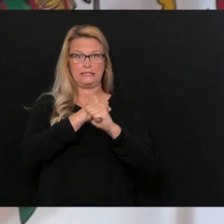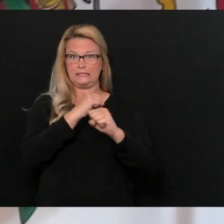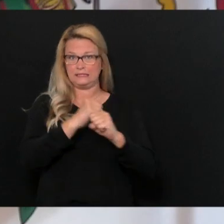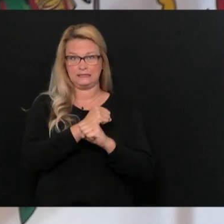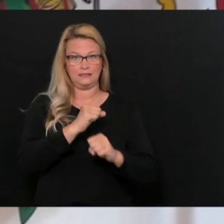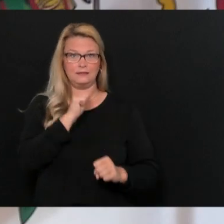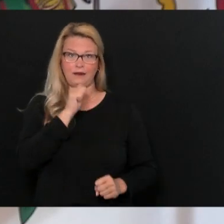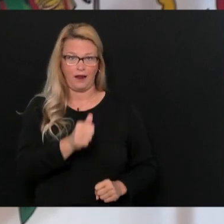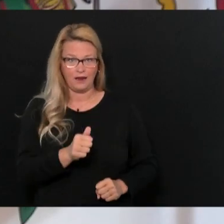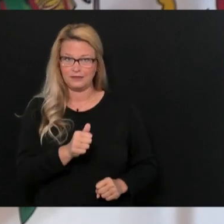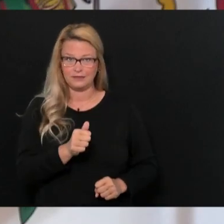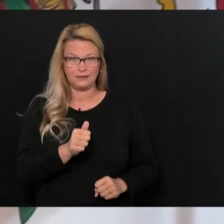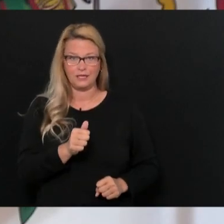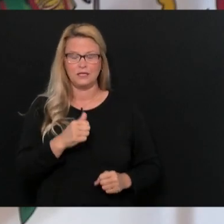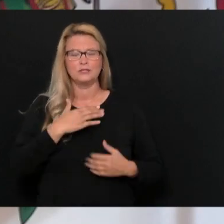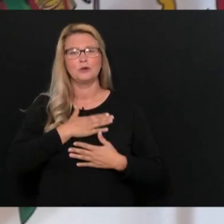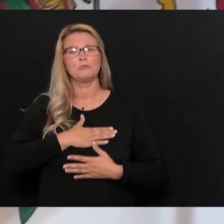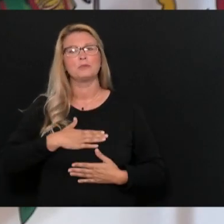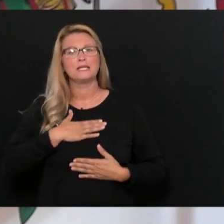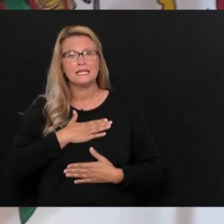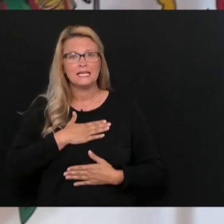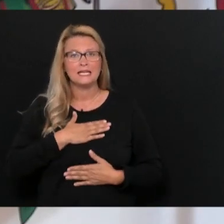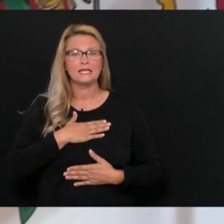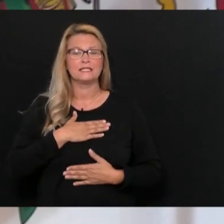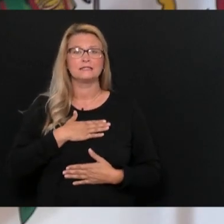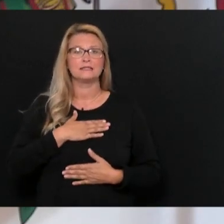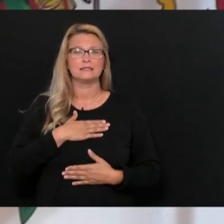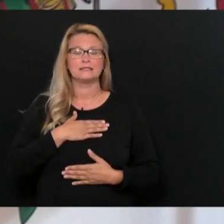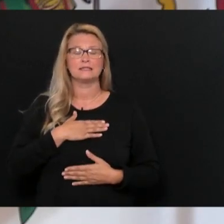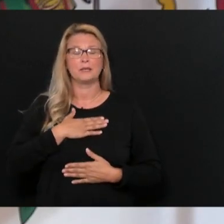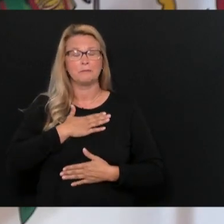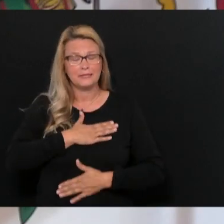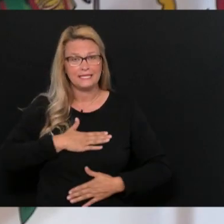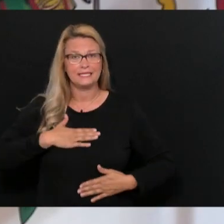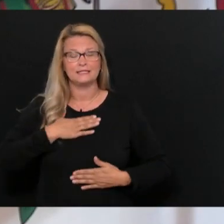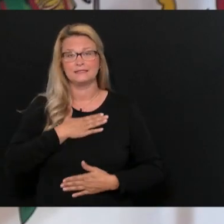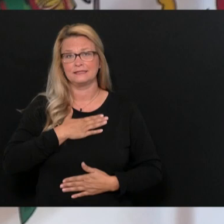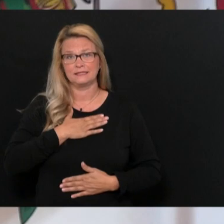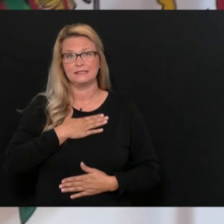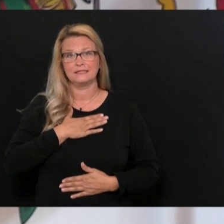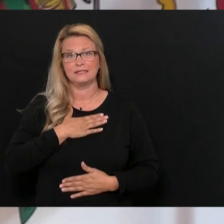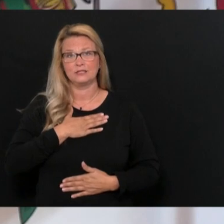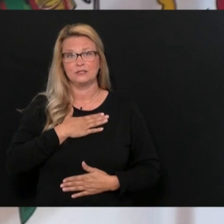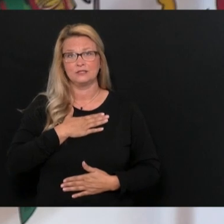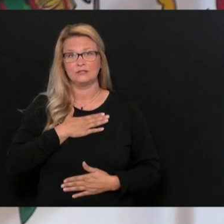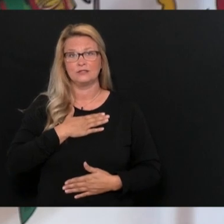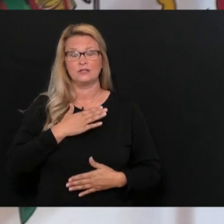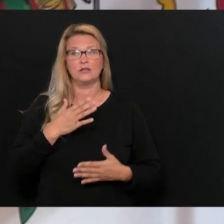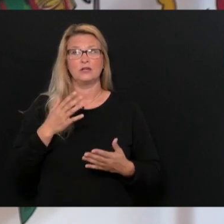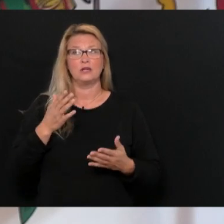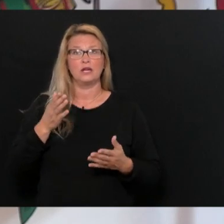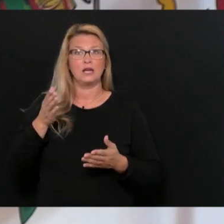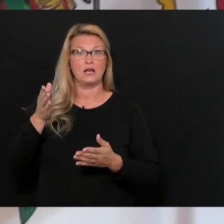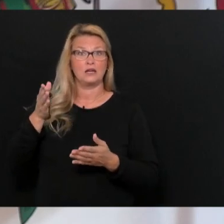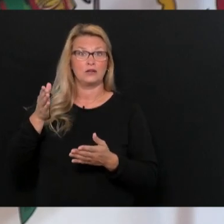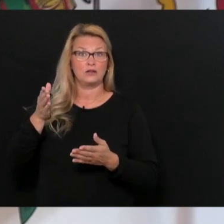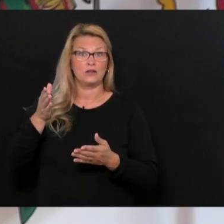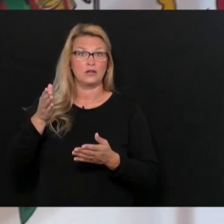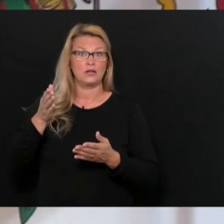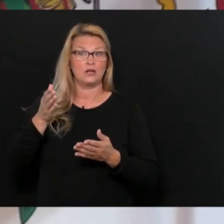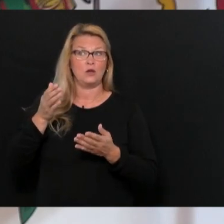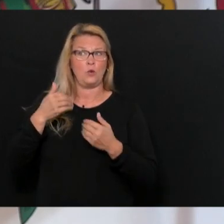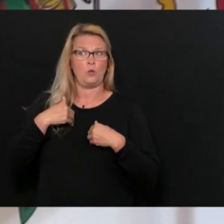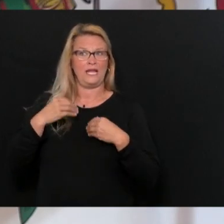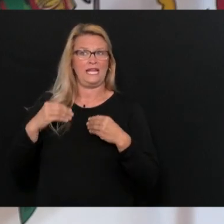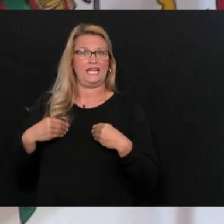please, show them, and the good Lord above will instill in them